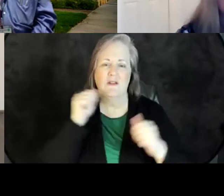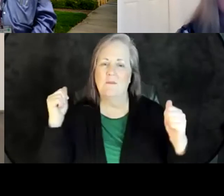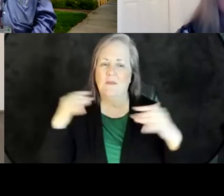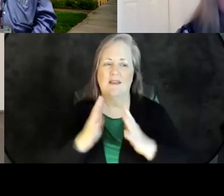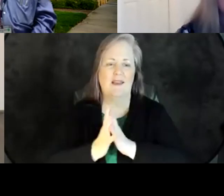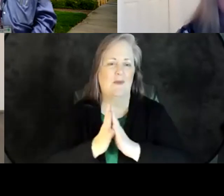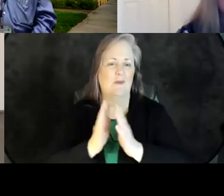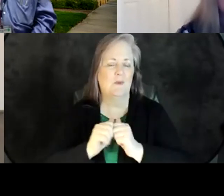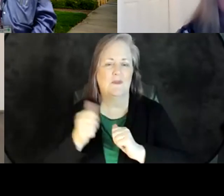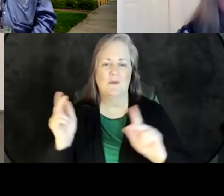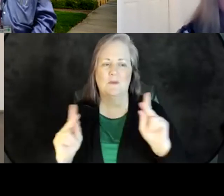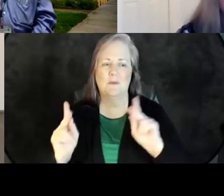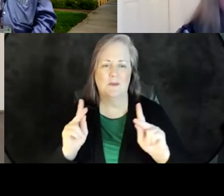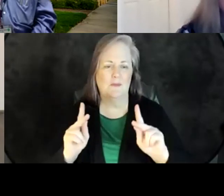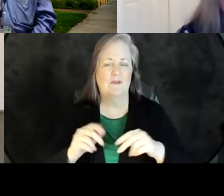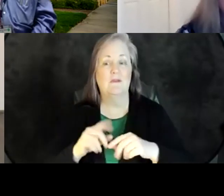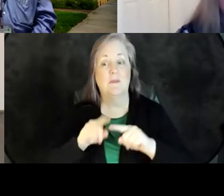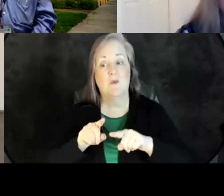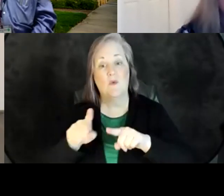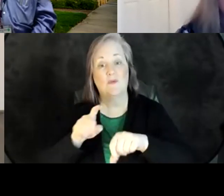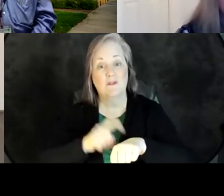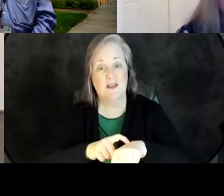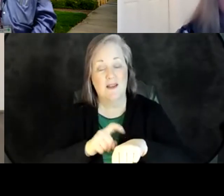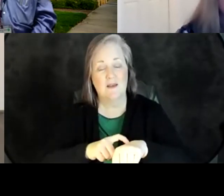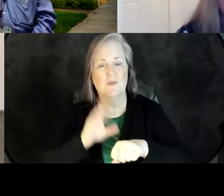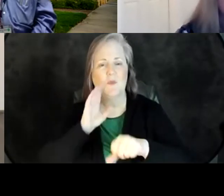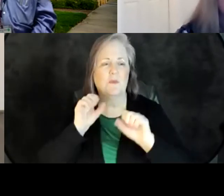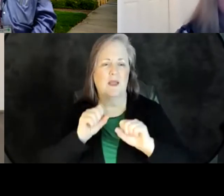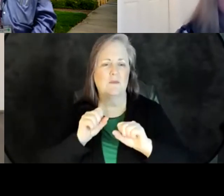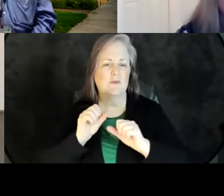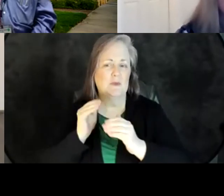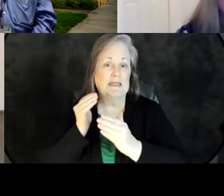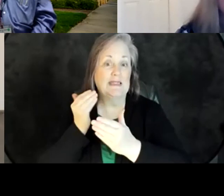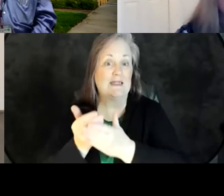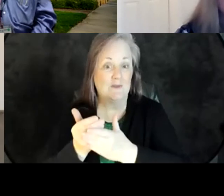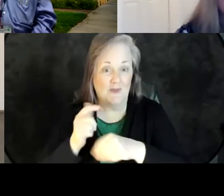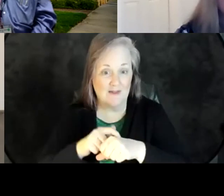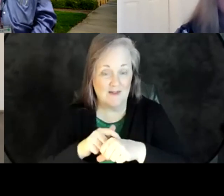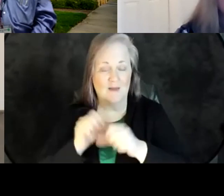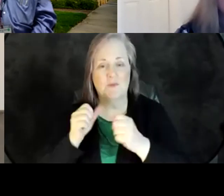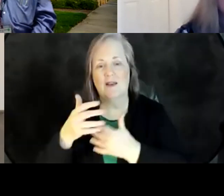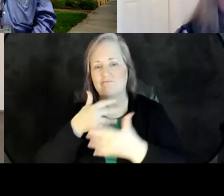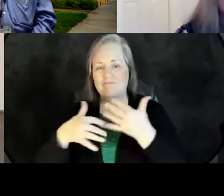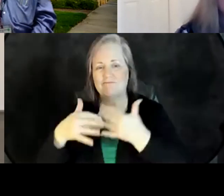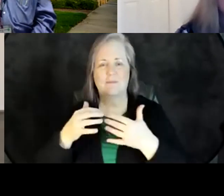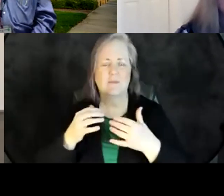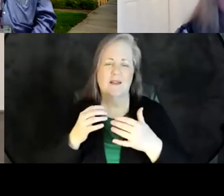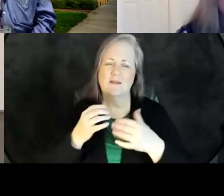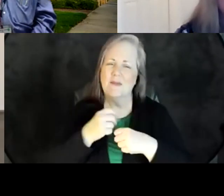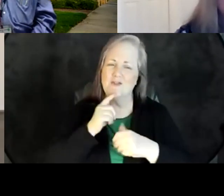others. But I think over time, we're going to be able to get to that point, but just being able to do it in